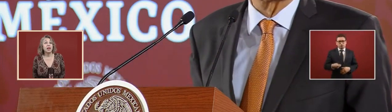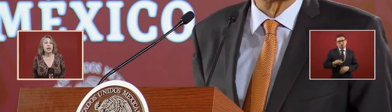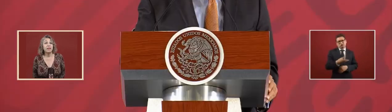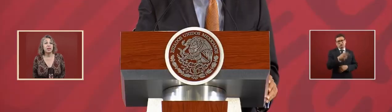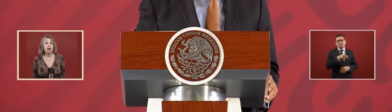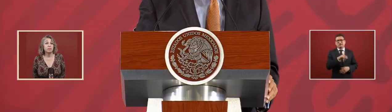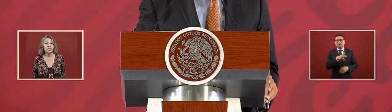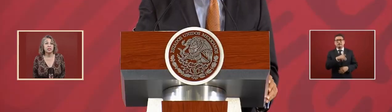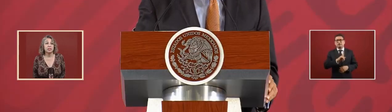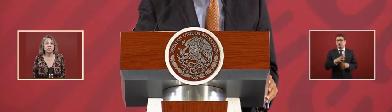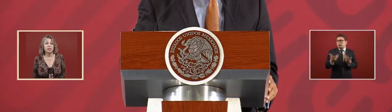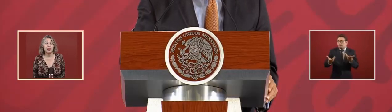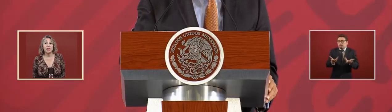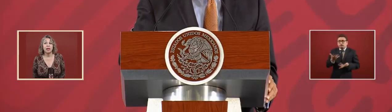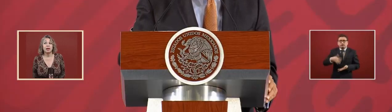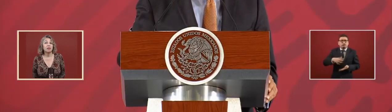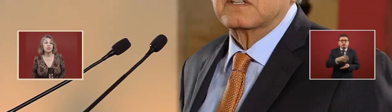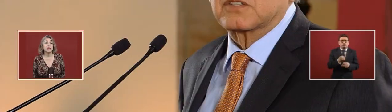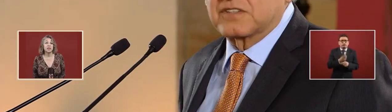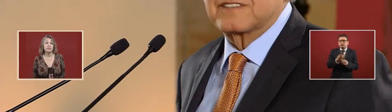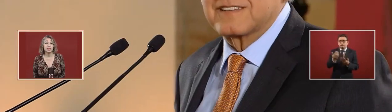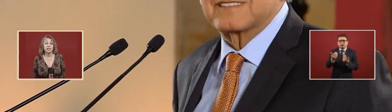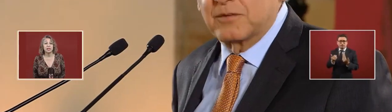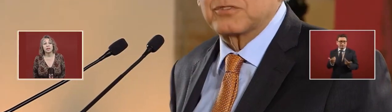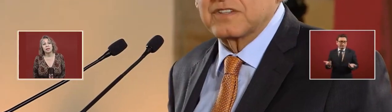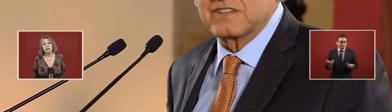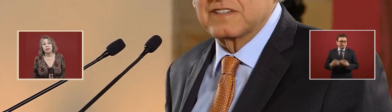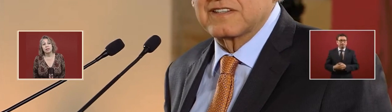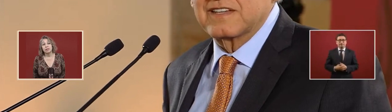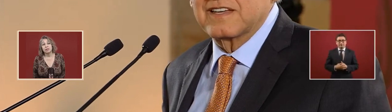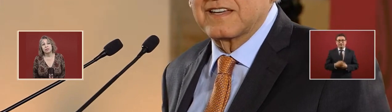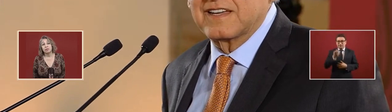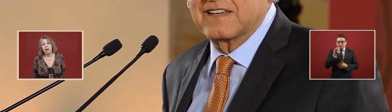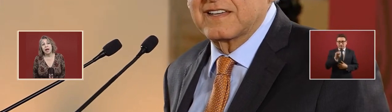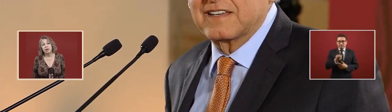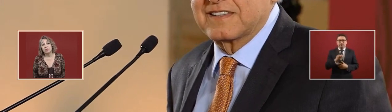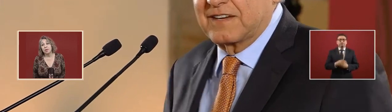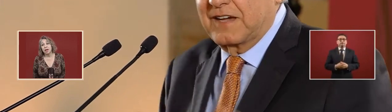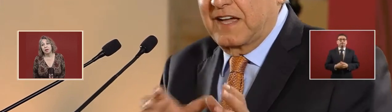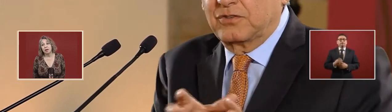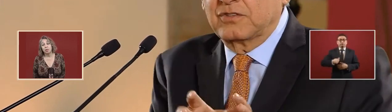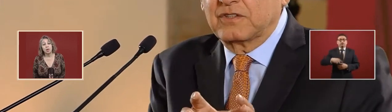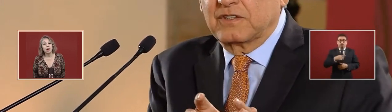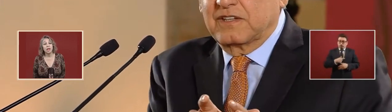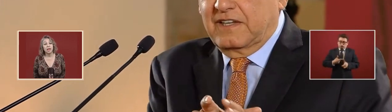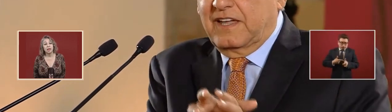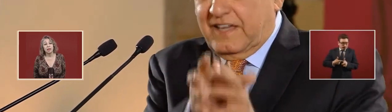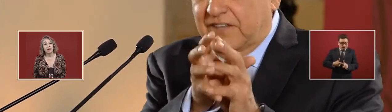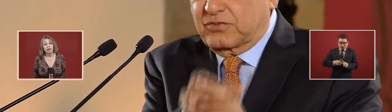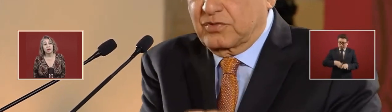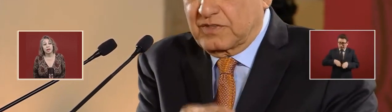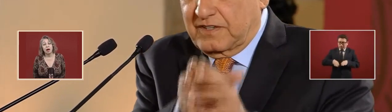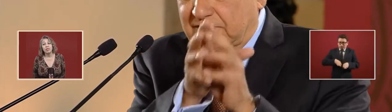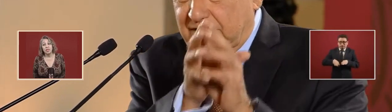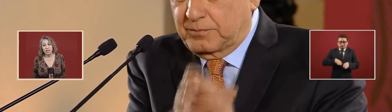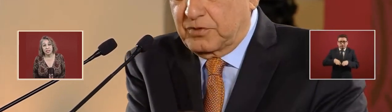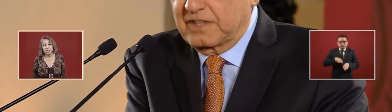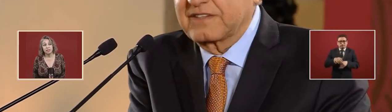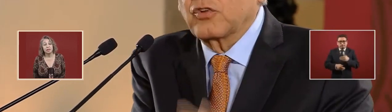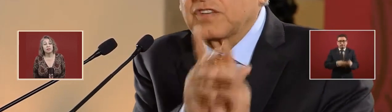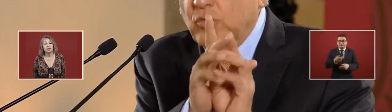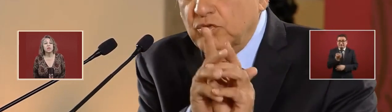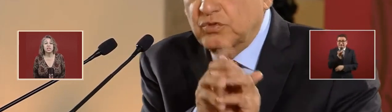of not having options and alternatives. So now we are working on